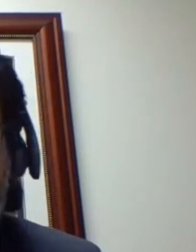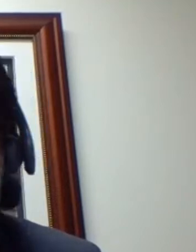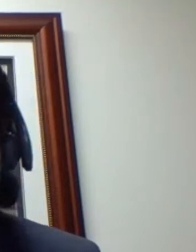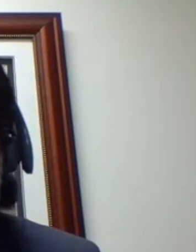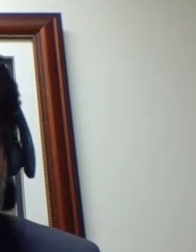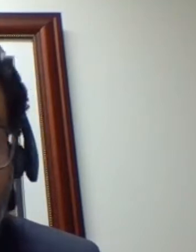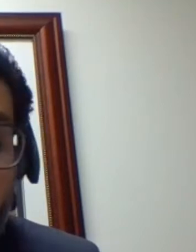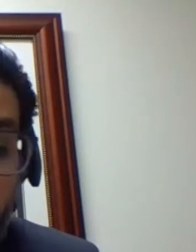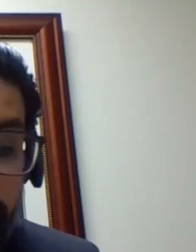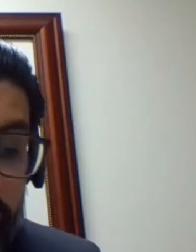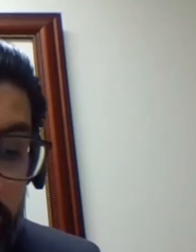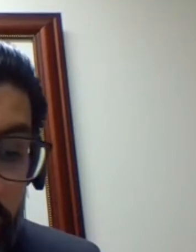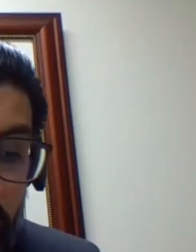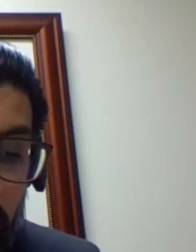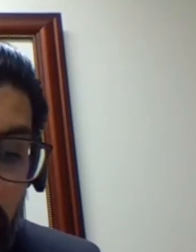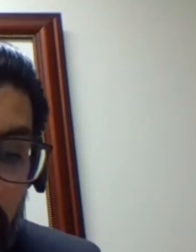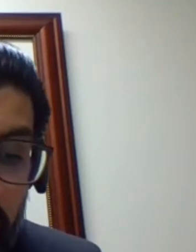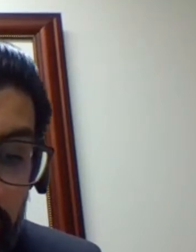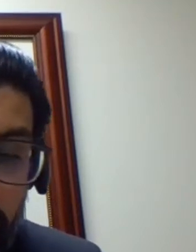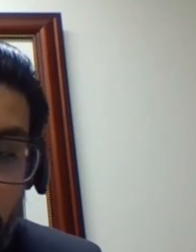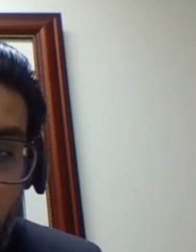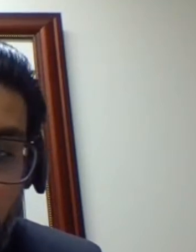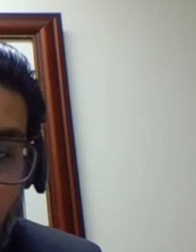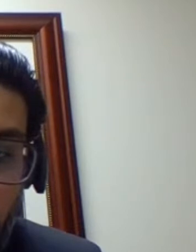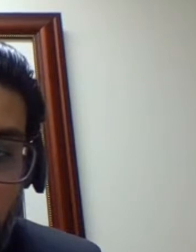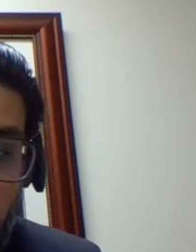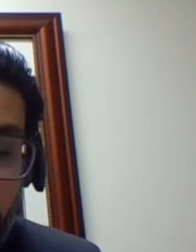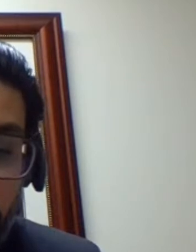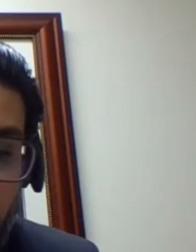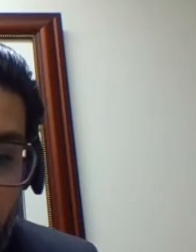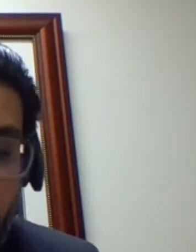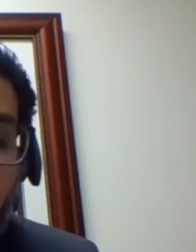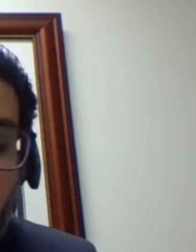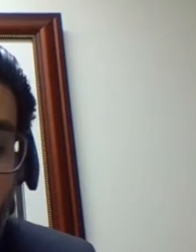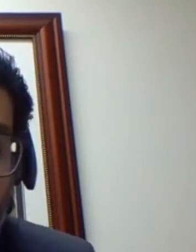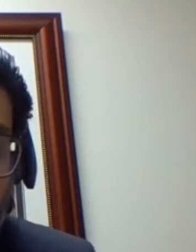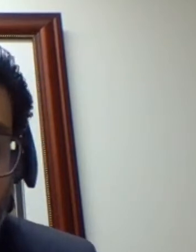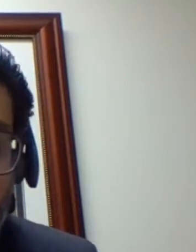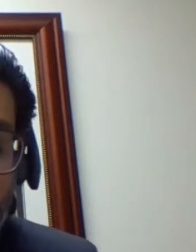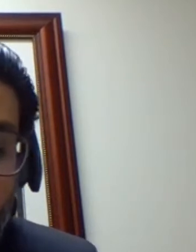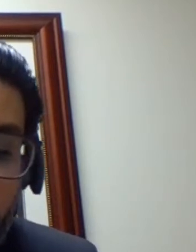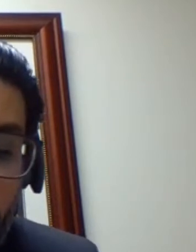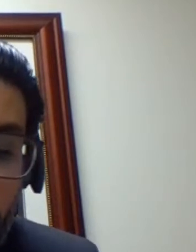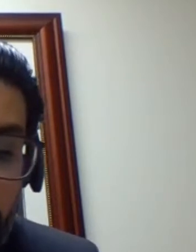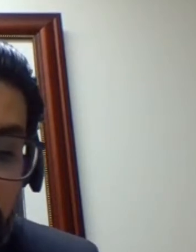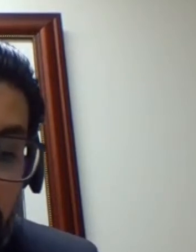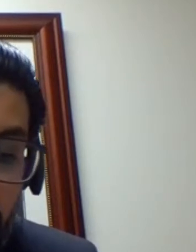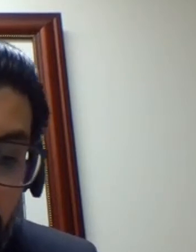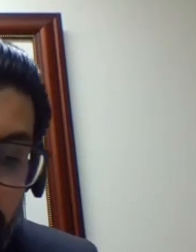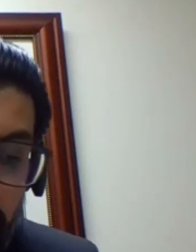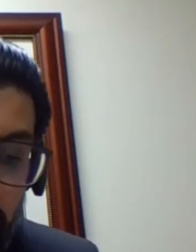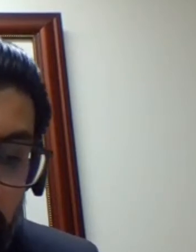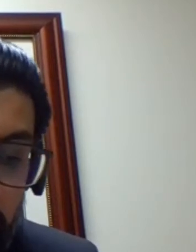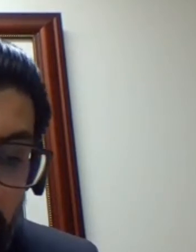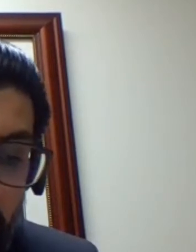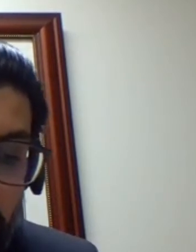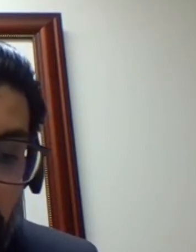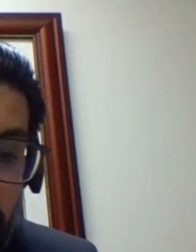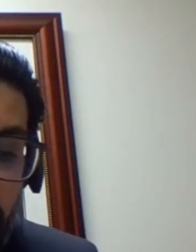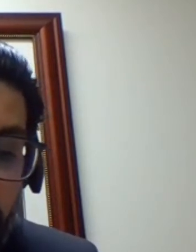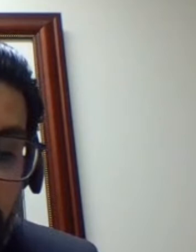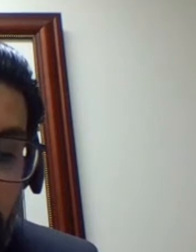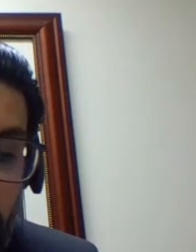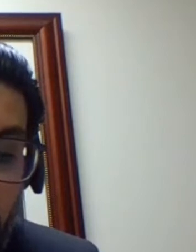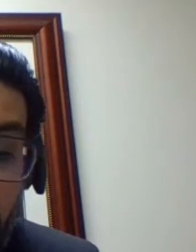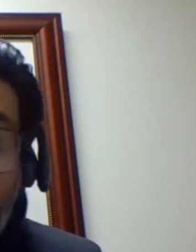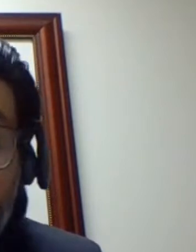main components are of the will. And if in that you would also discuss, if you don't mind,